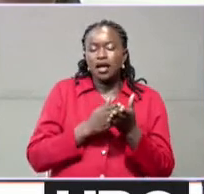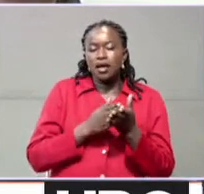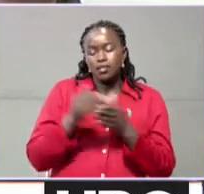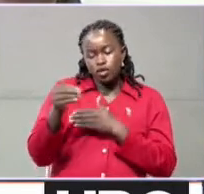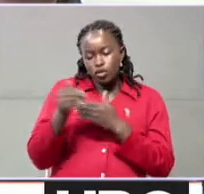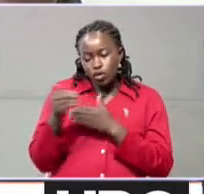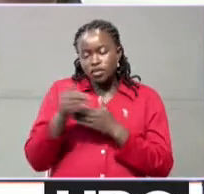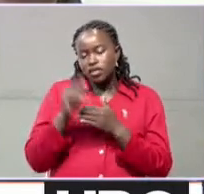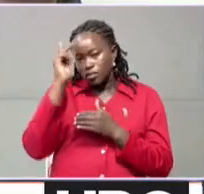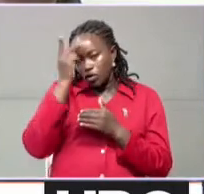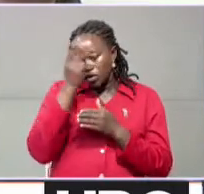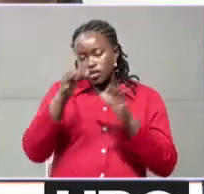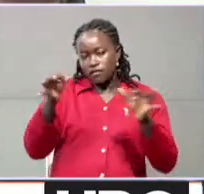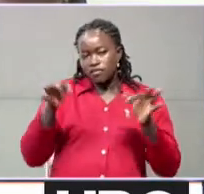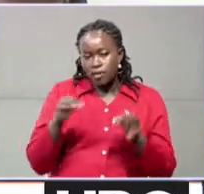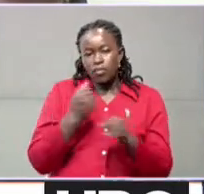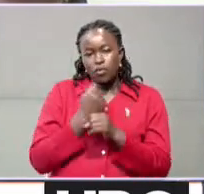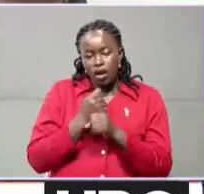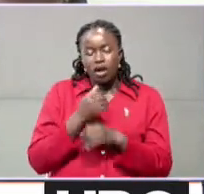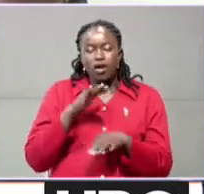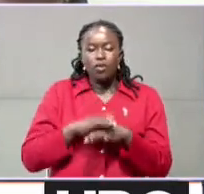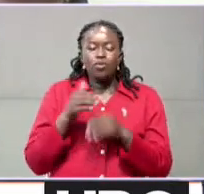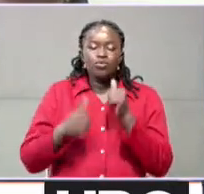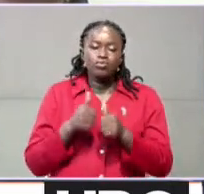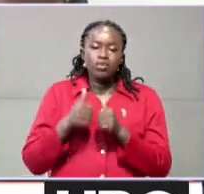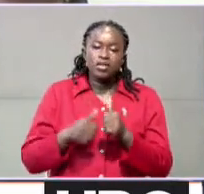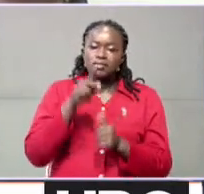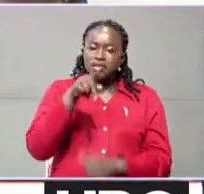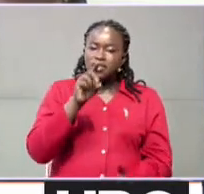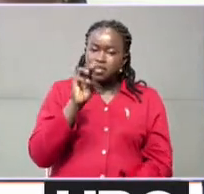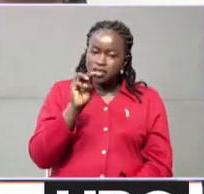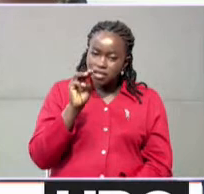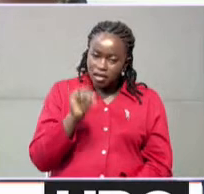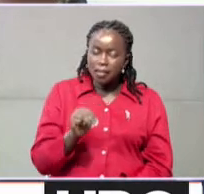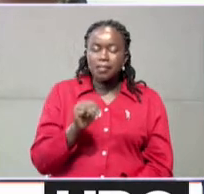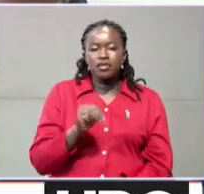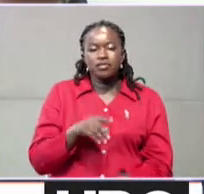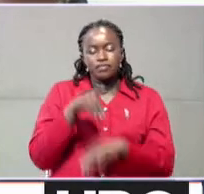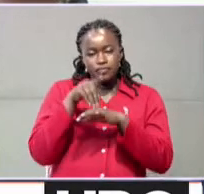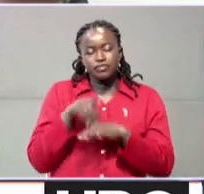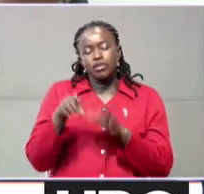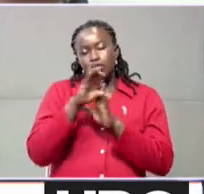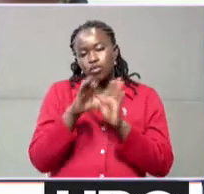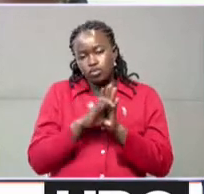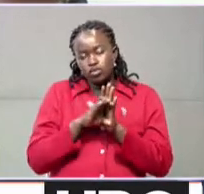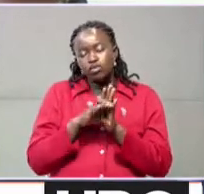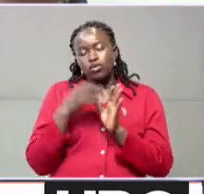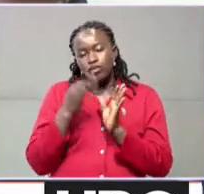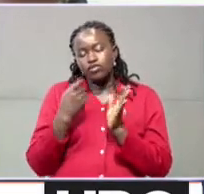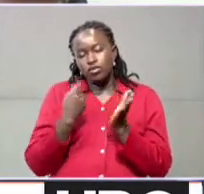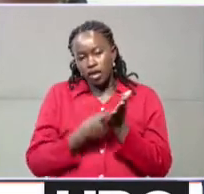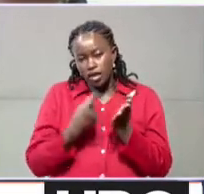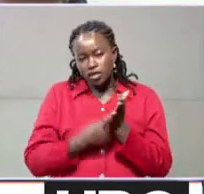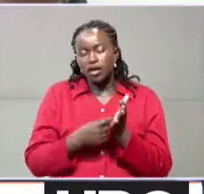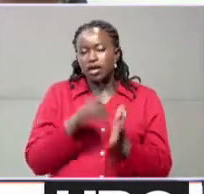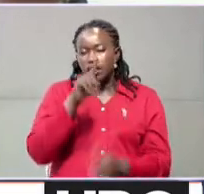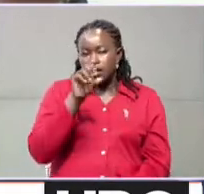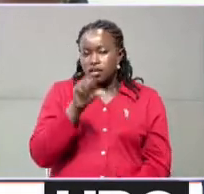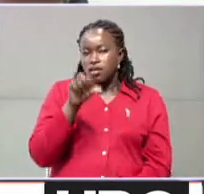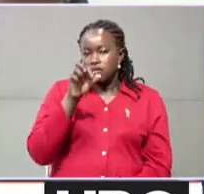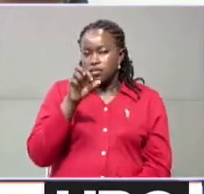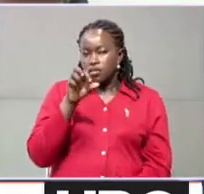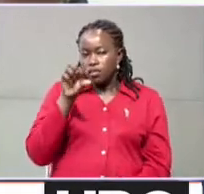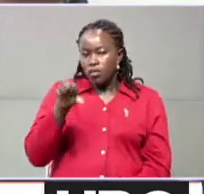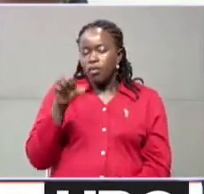frameworks on which the pdm is prim's include the concession of the republic of uganda 1995 as